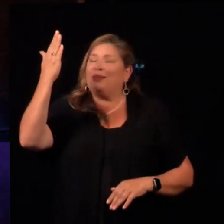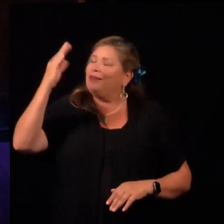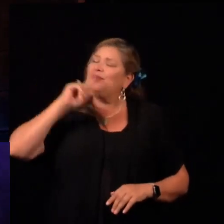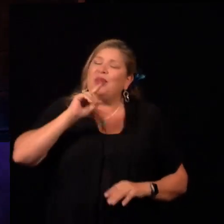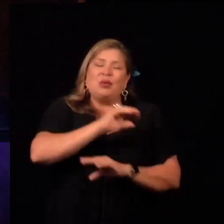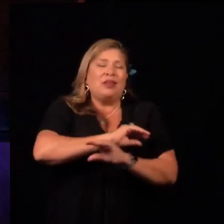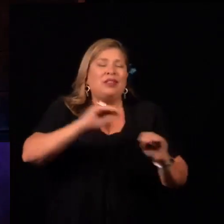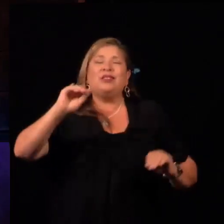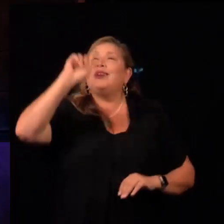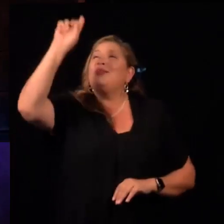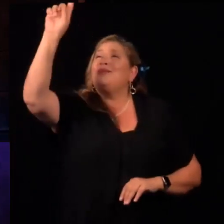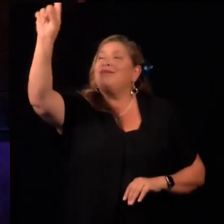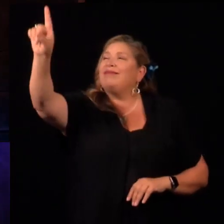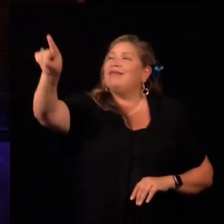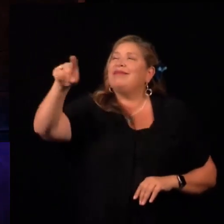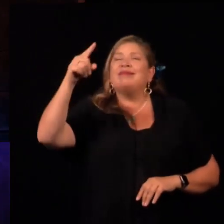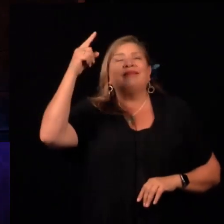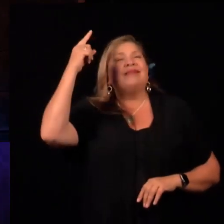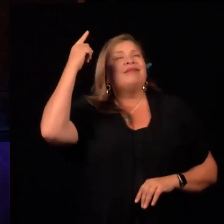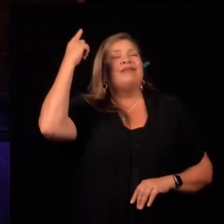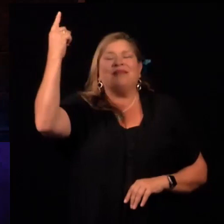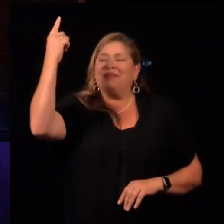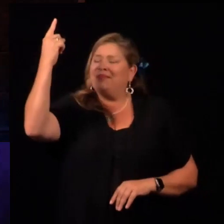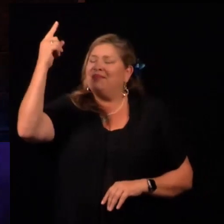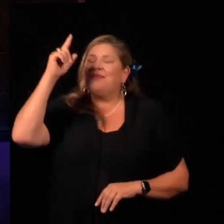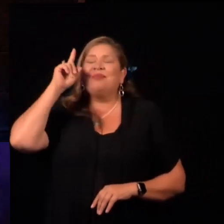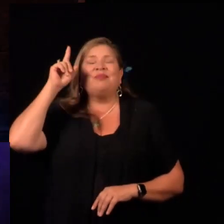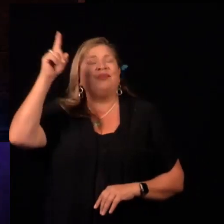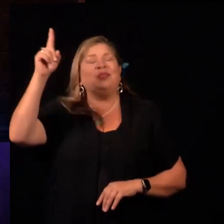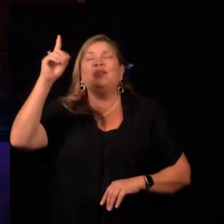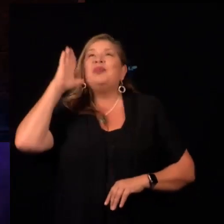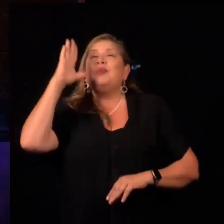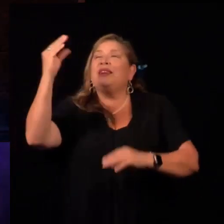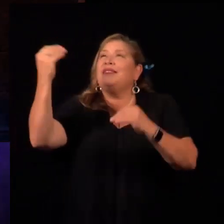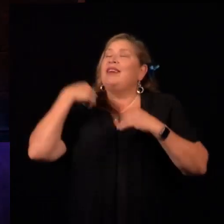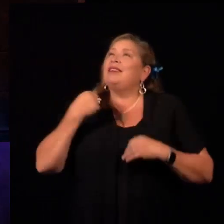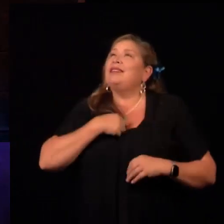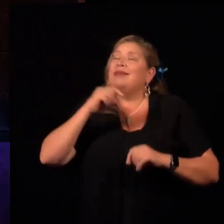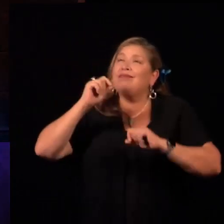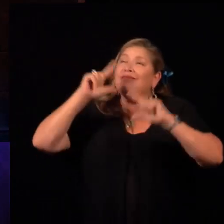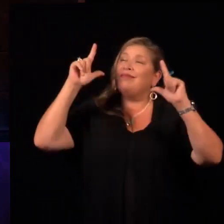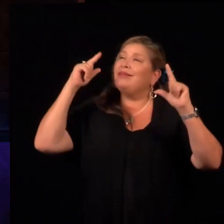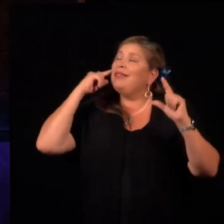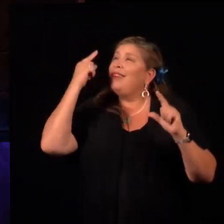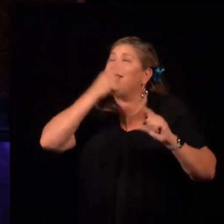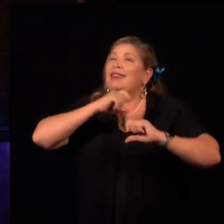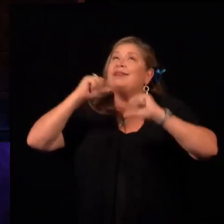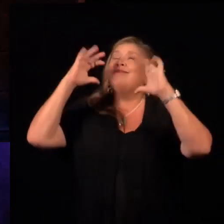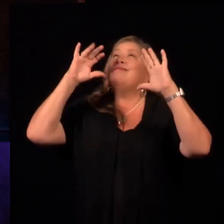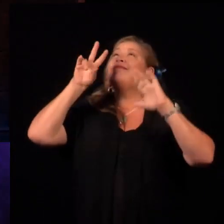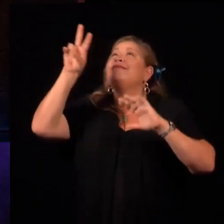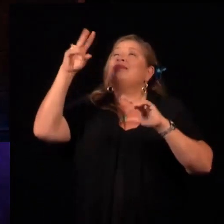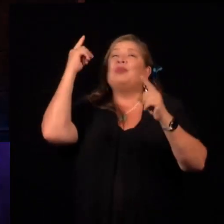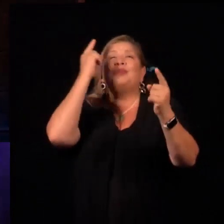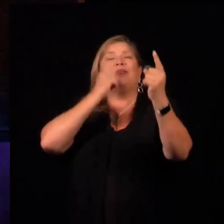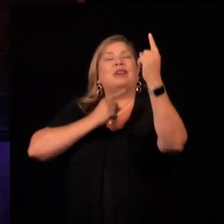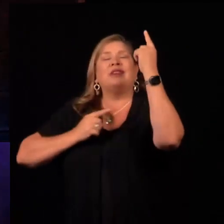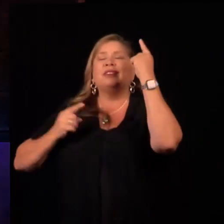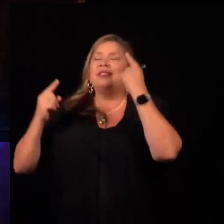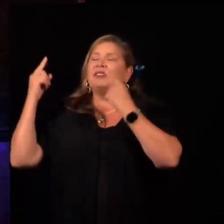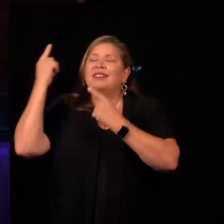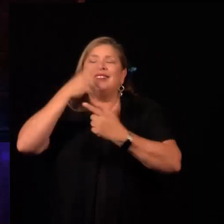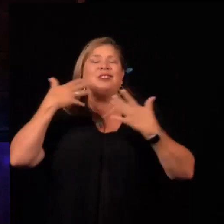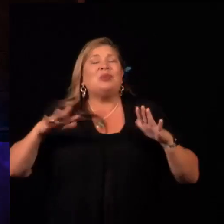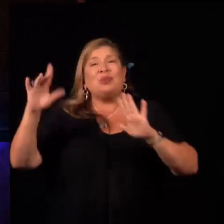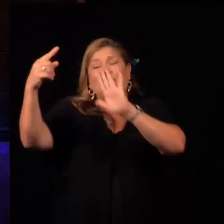you. There is none besides you. Open up my eyes in wonder